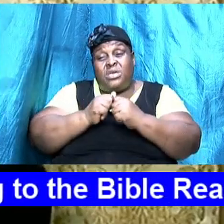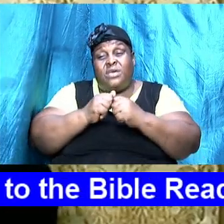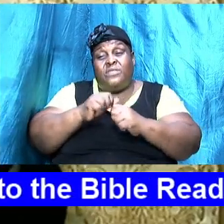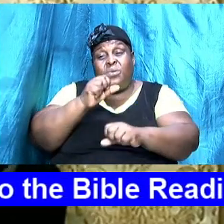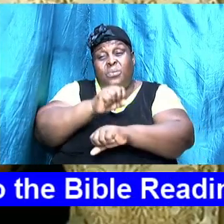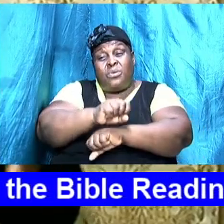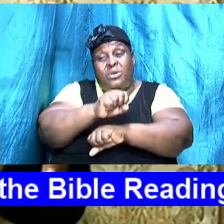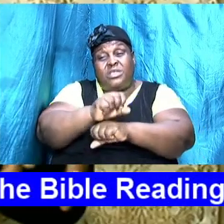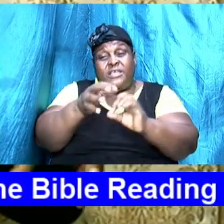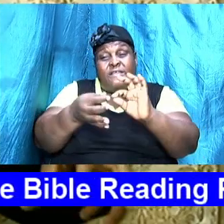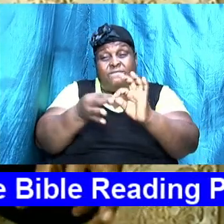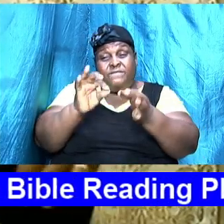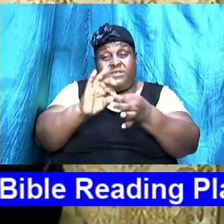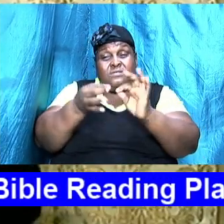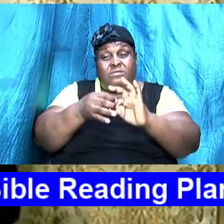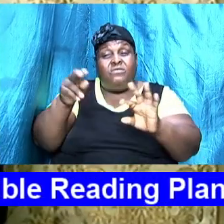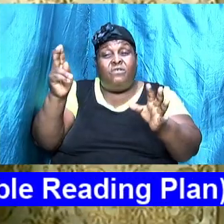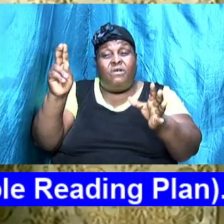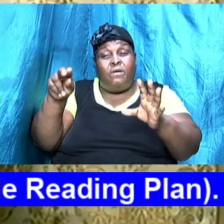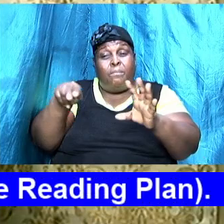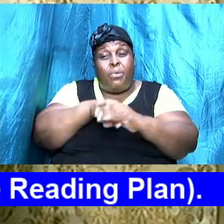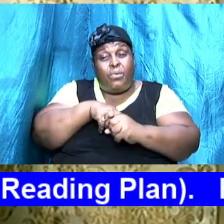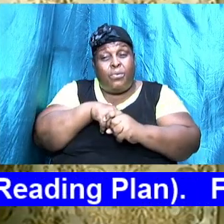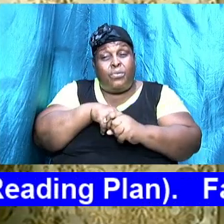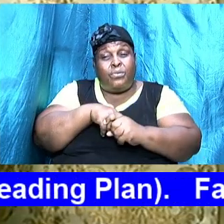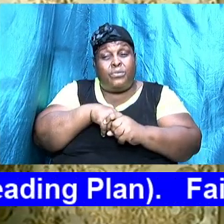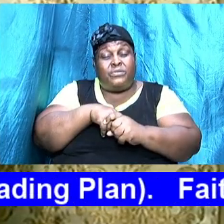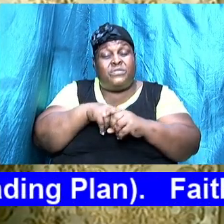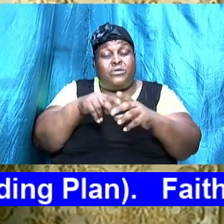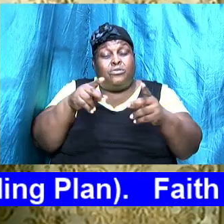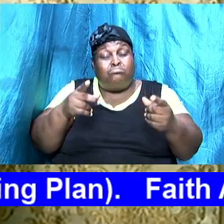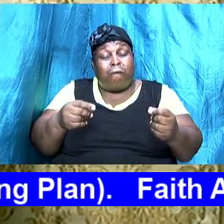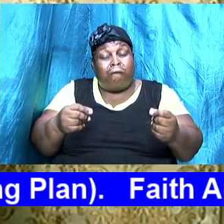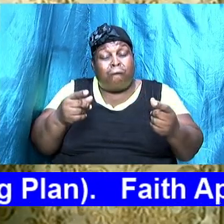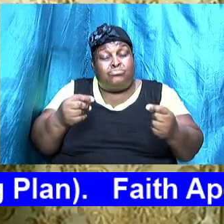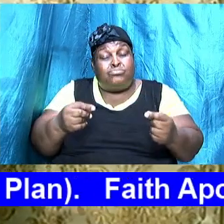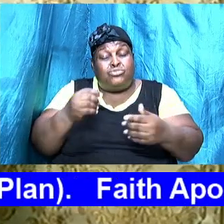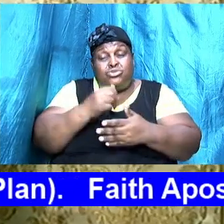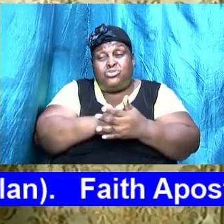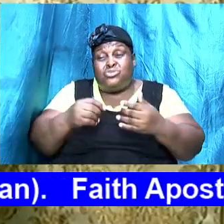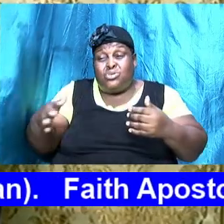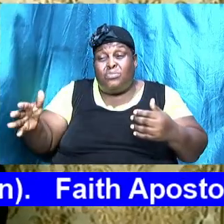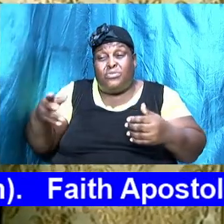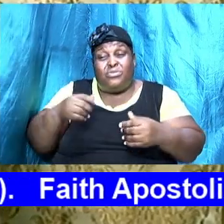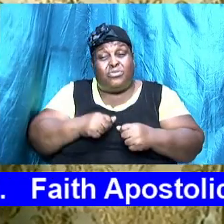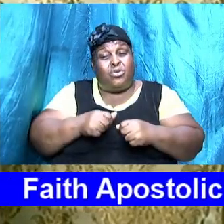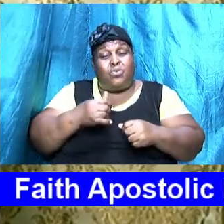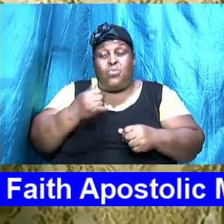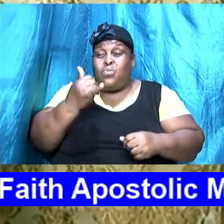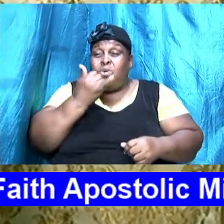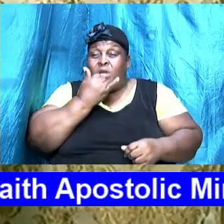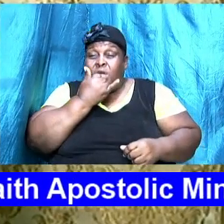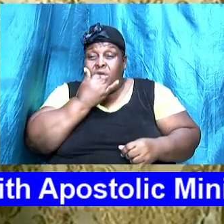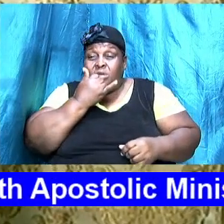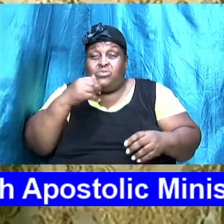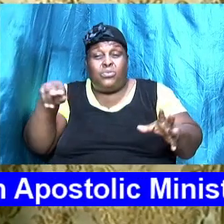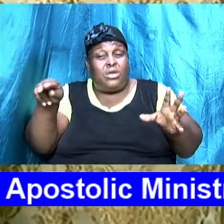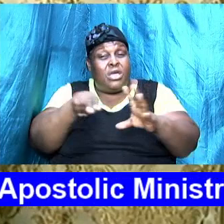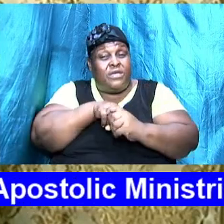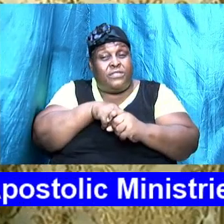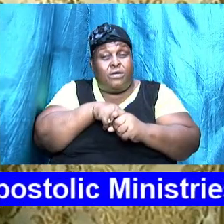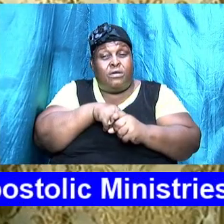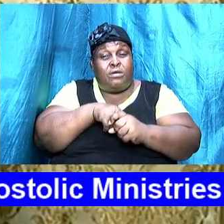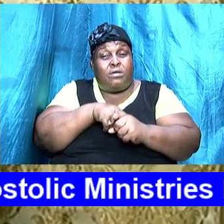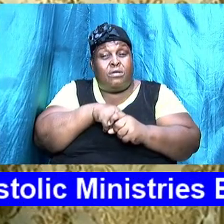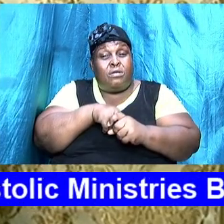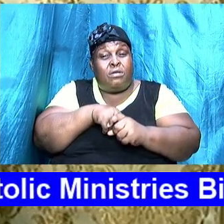both have done some things wrong, together we have to find a solution, because we both contributed to the thing